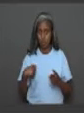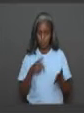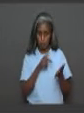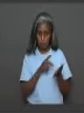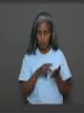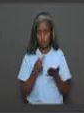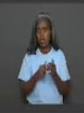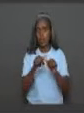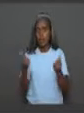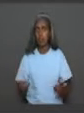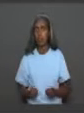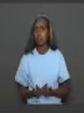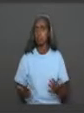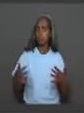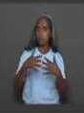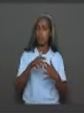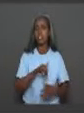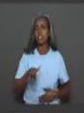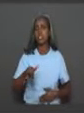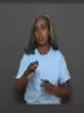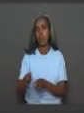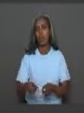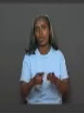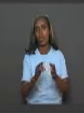areas in much the same way.